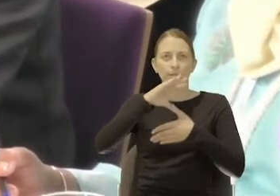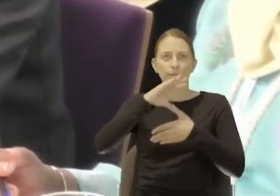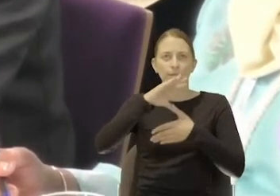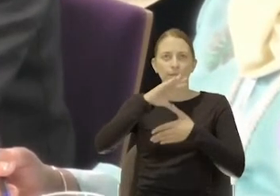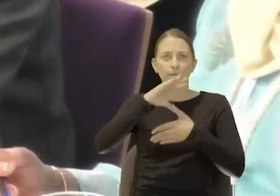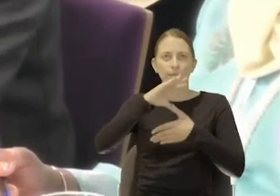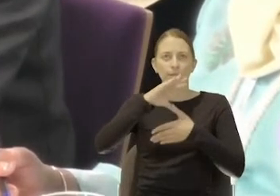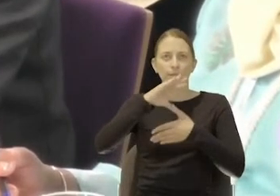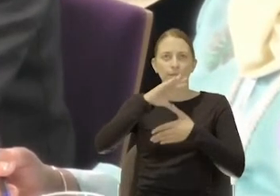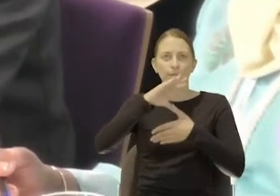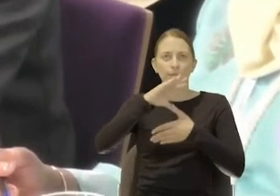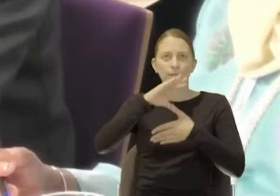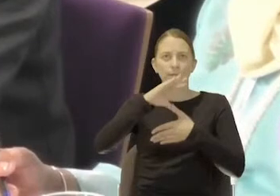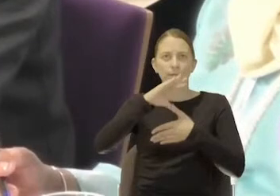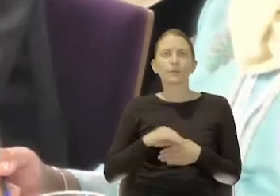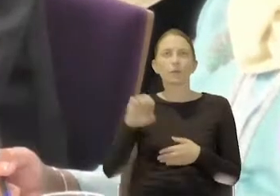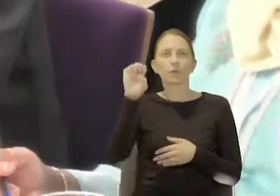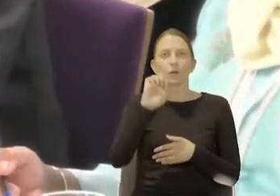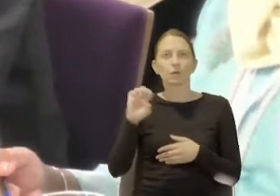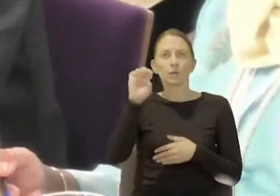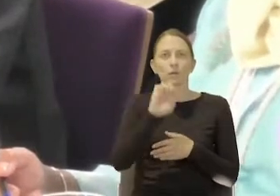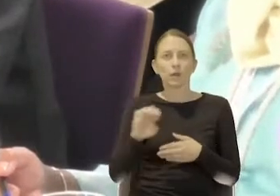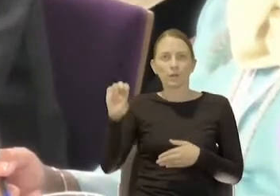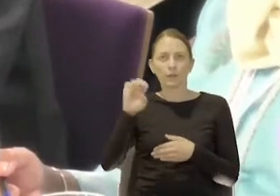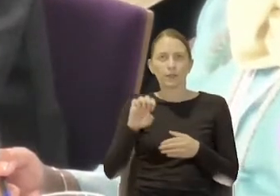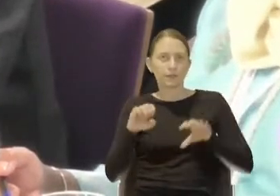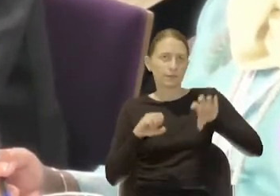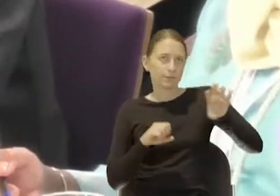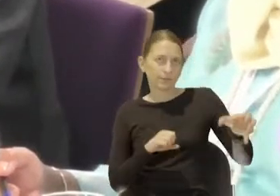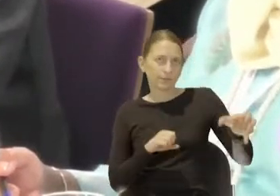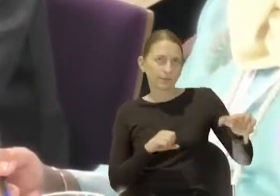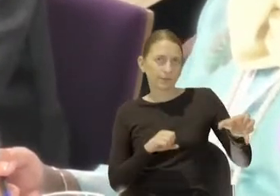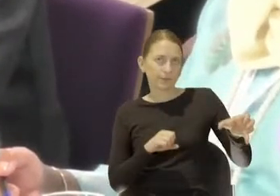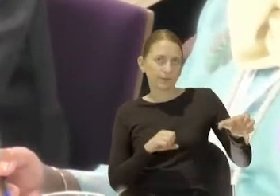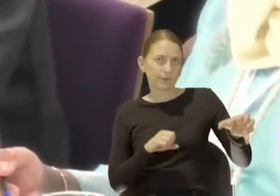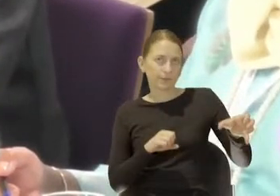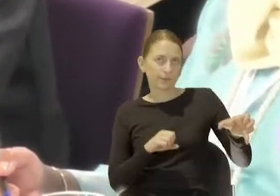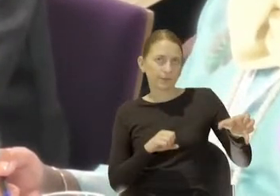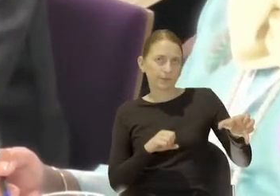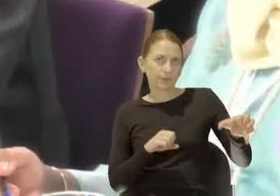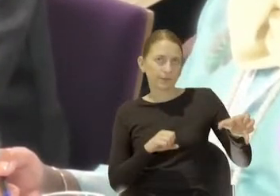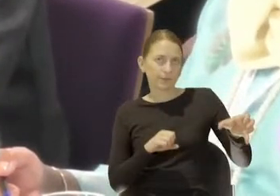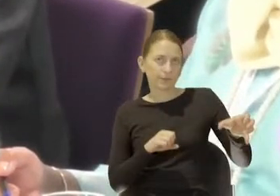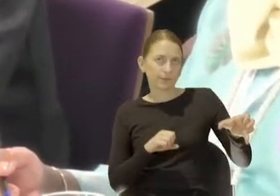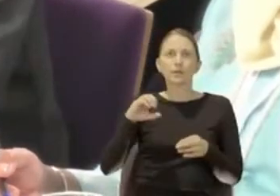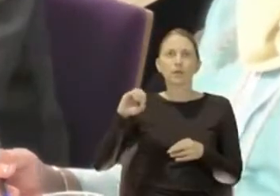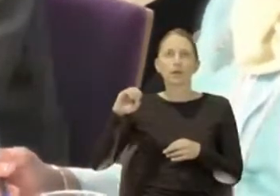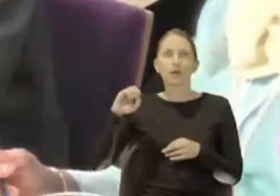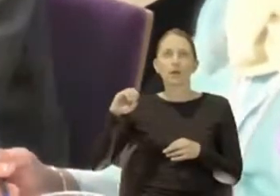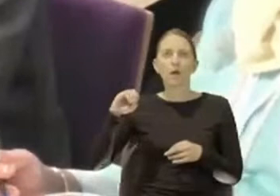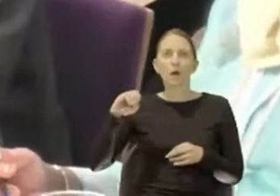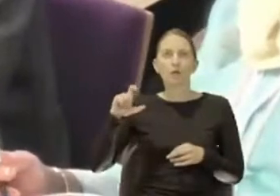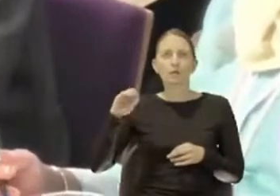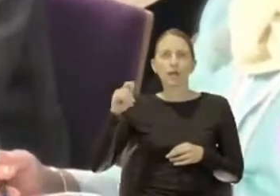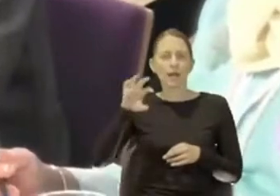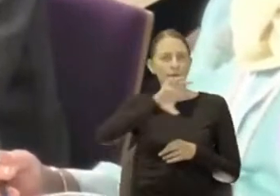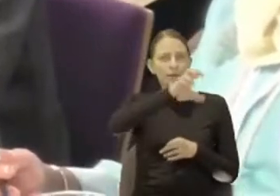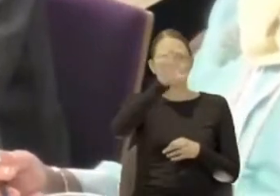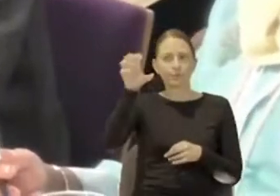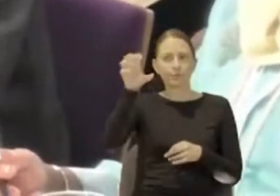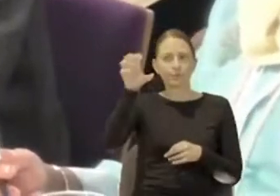events bolstered the new urban agenda, as did the meetings of the regional forums for sustainable